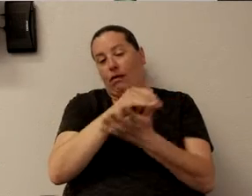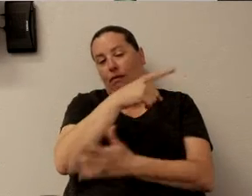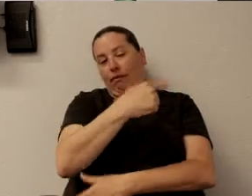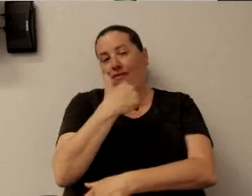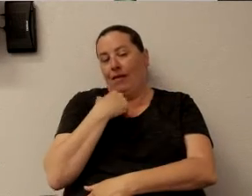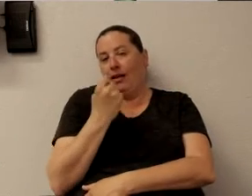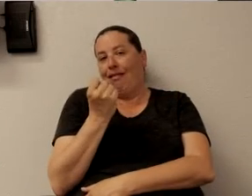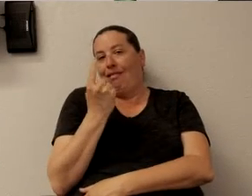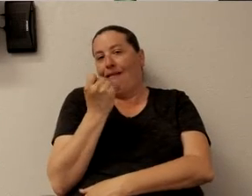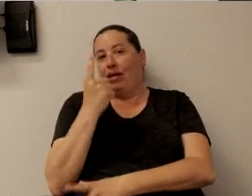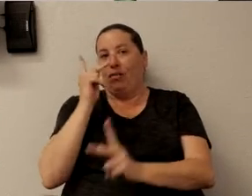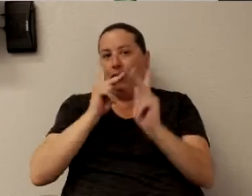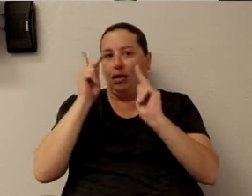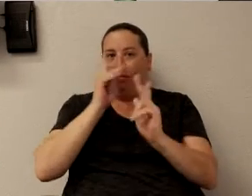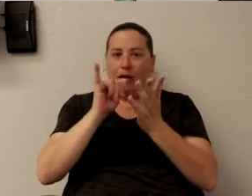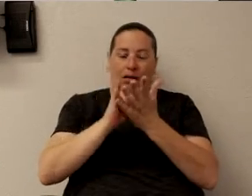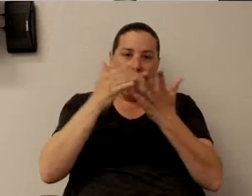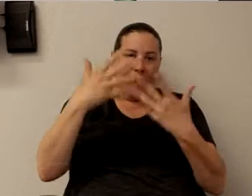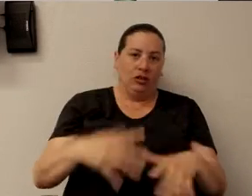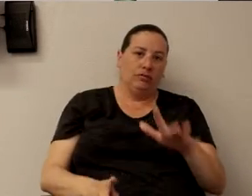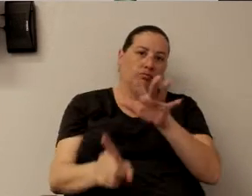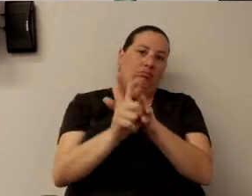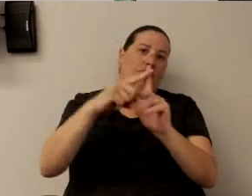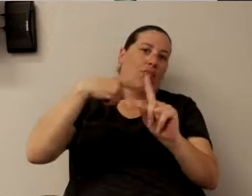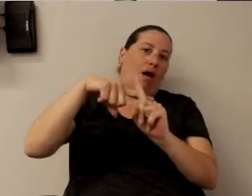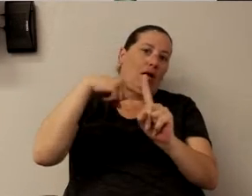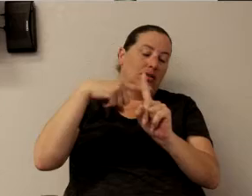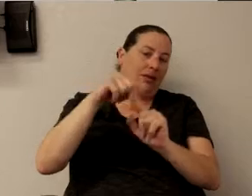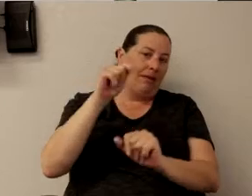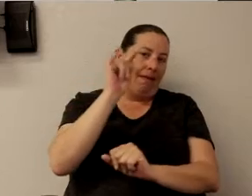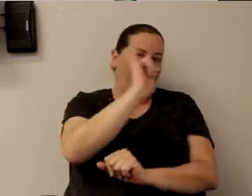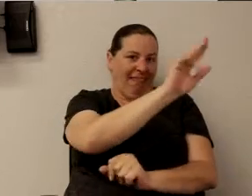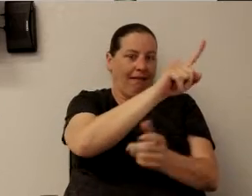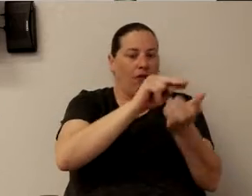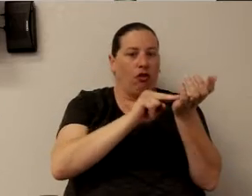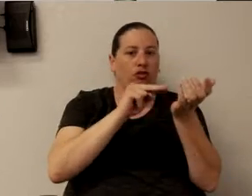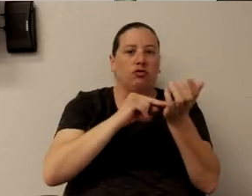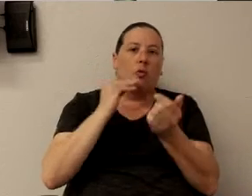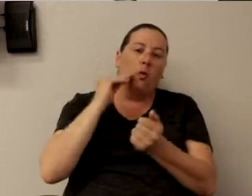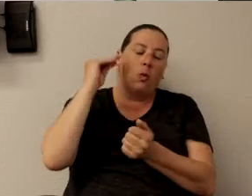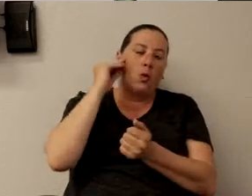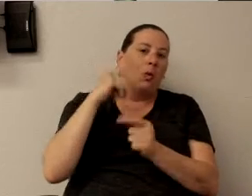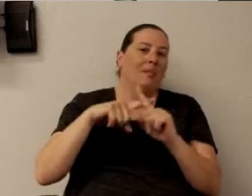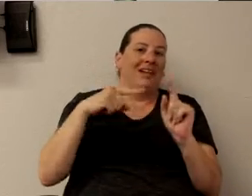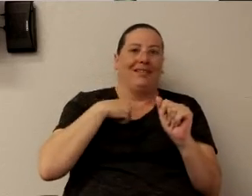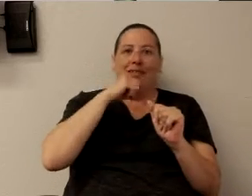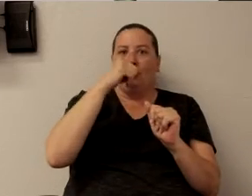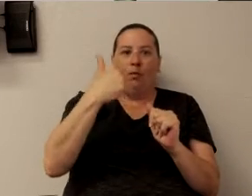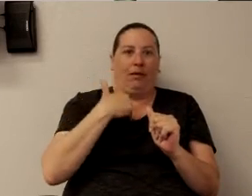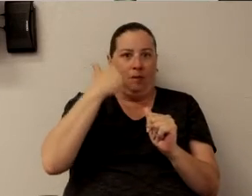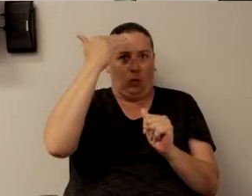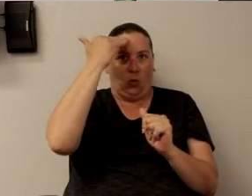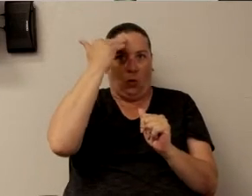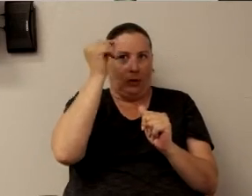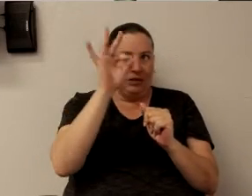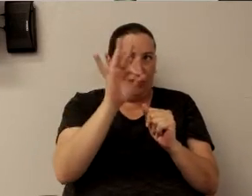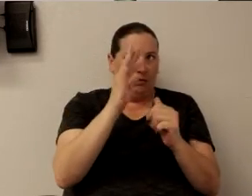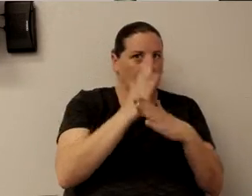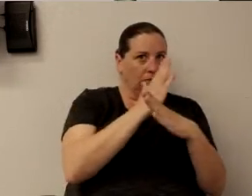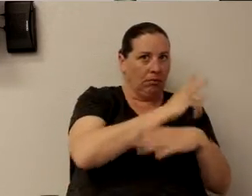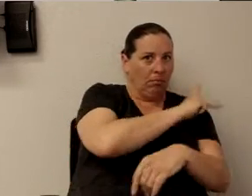people that have tested positive at that nursing home. I don't necessarily have the breakdown between patients and